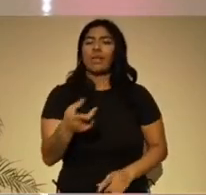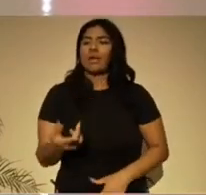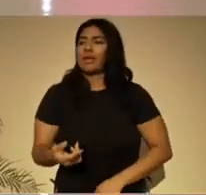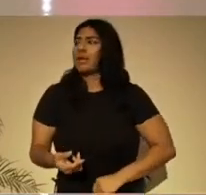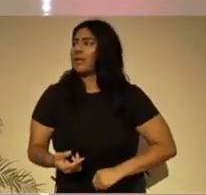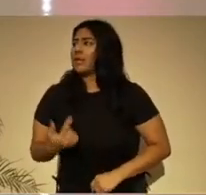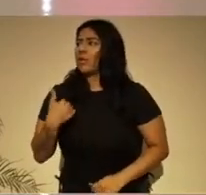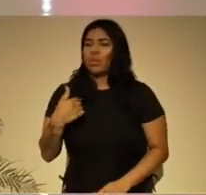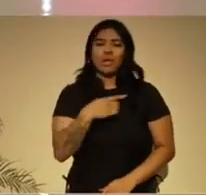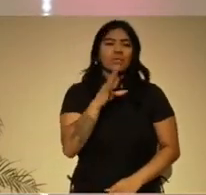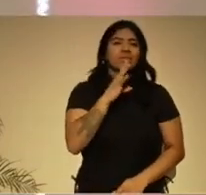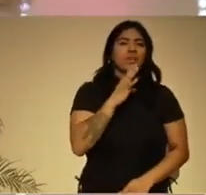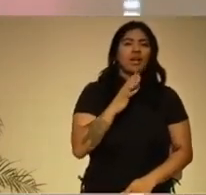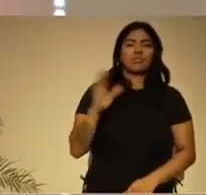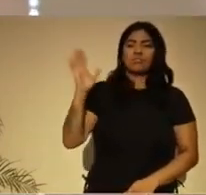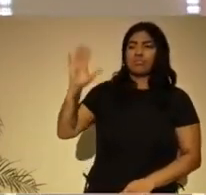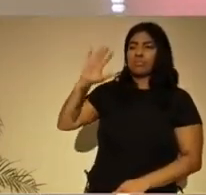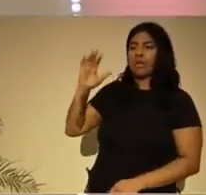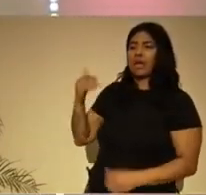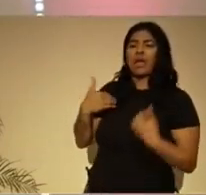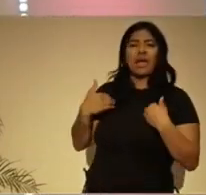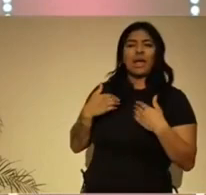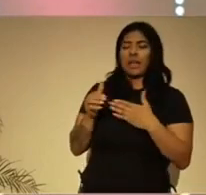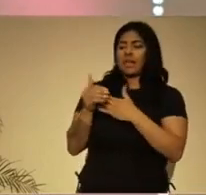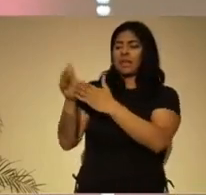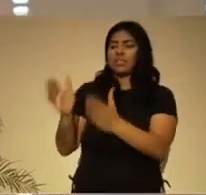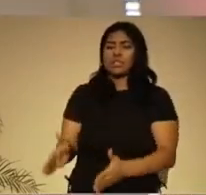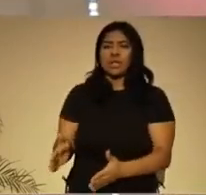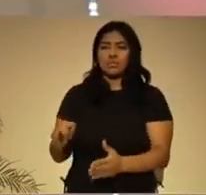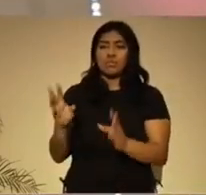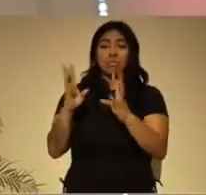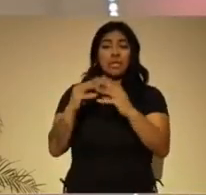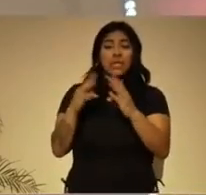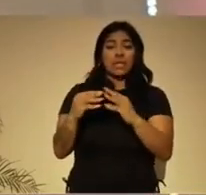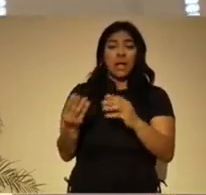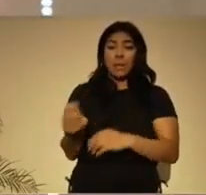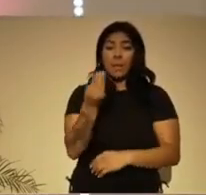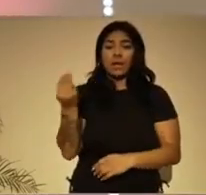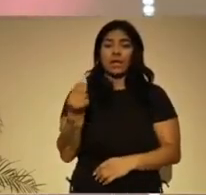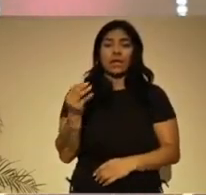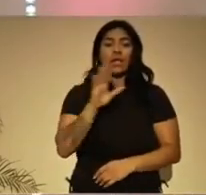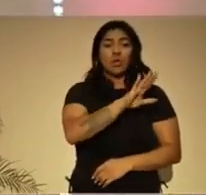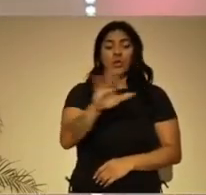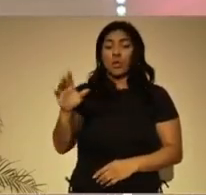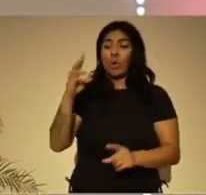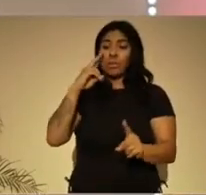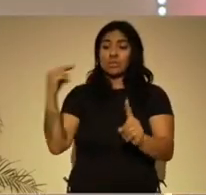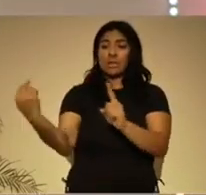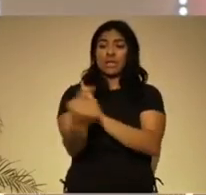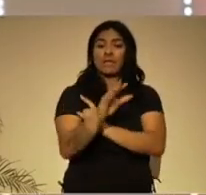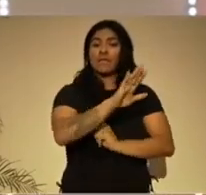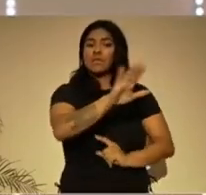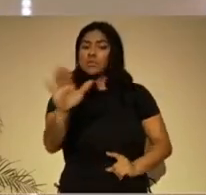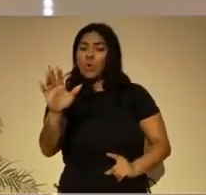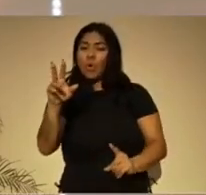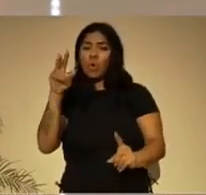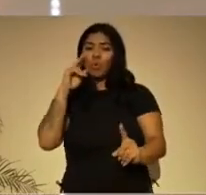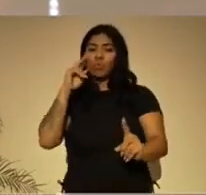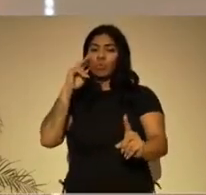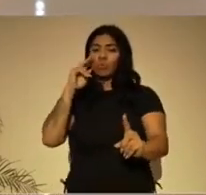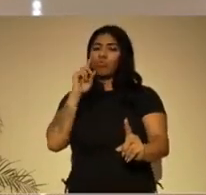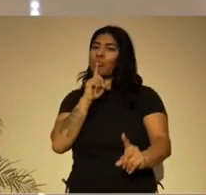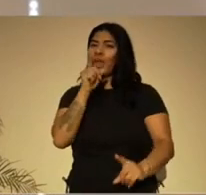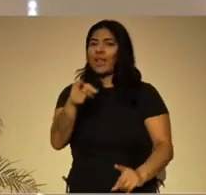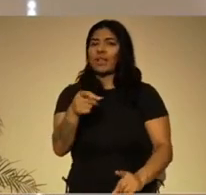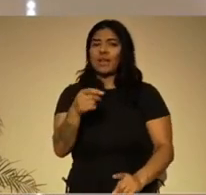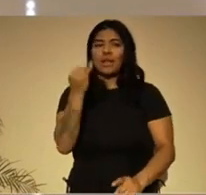We talked about this in our leadership meeting this Monday. Your perspective is your reality. If you perceive someone to be mean, you